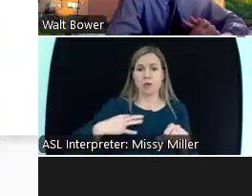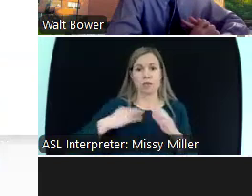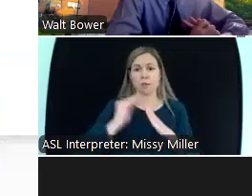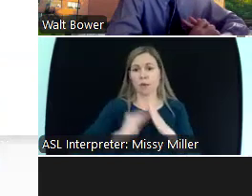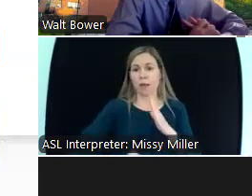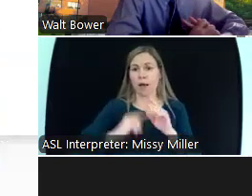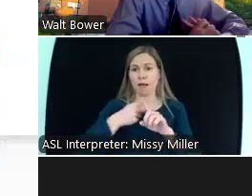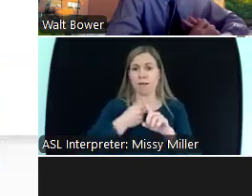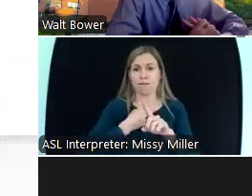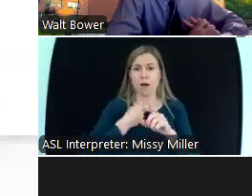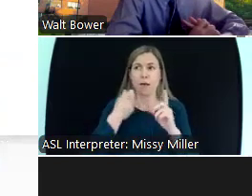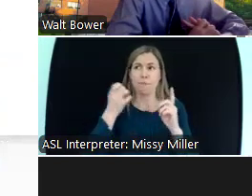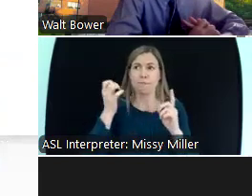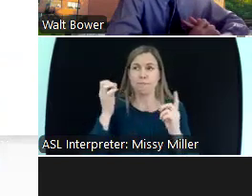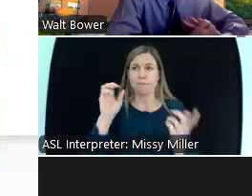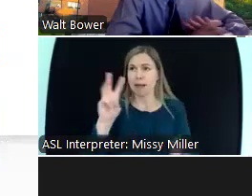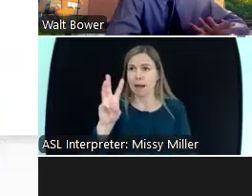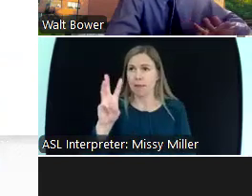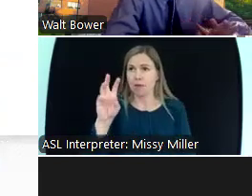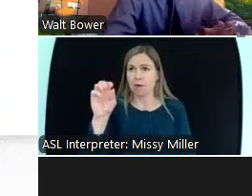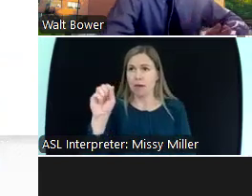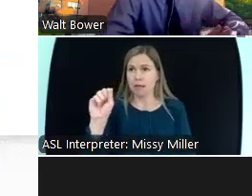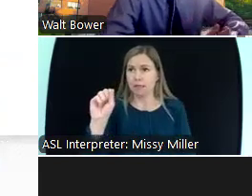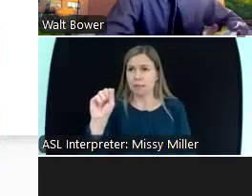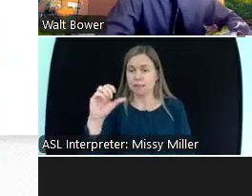facility like a WSH?